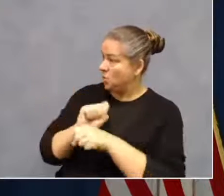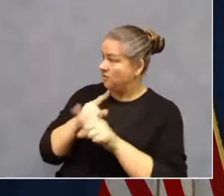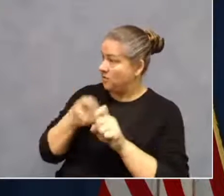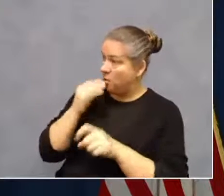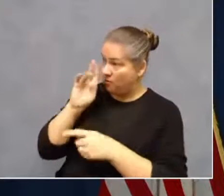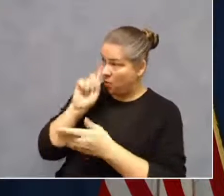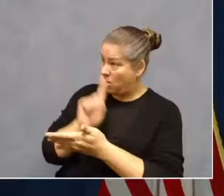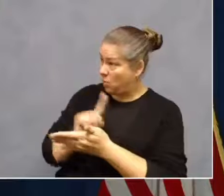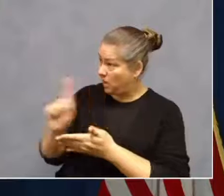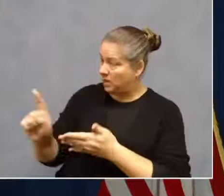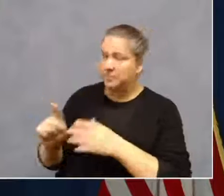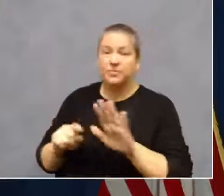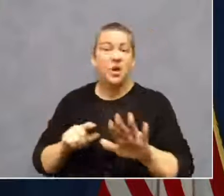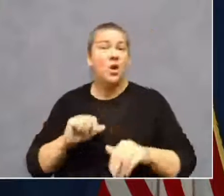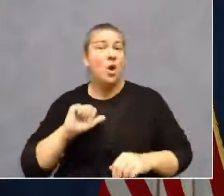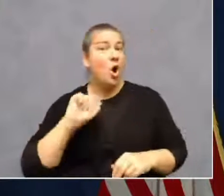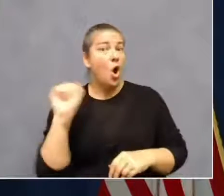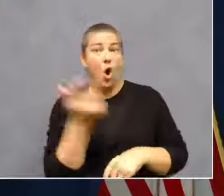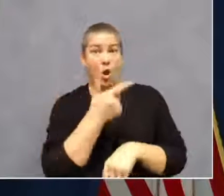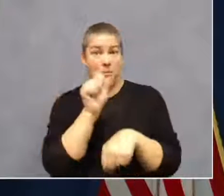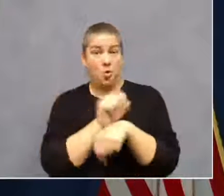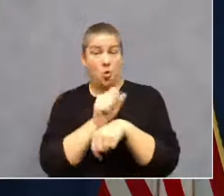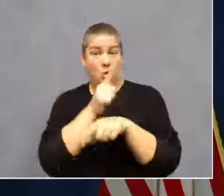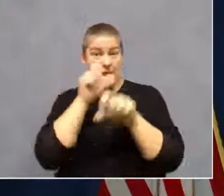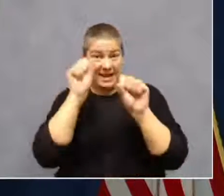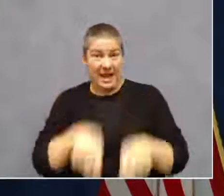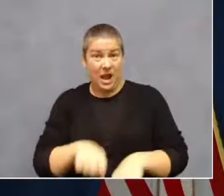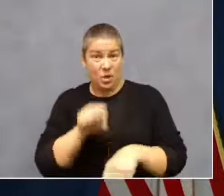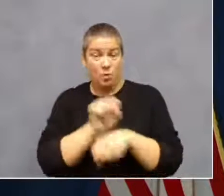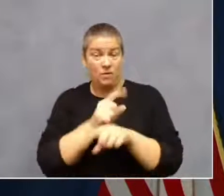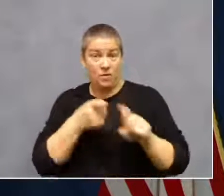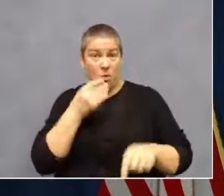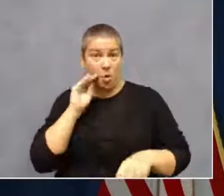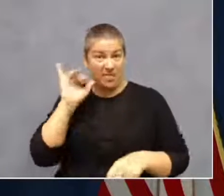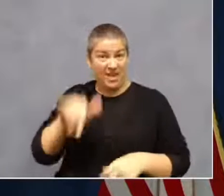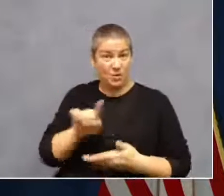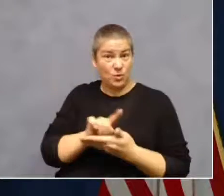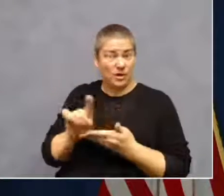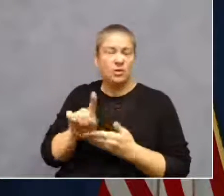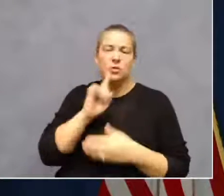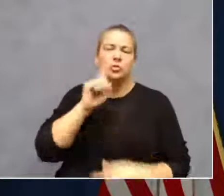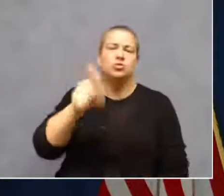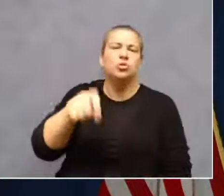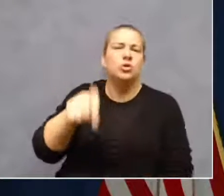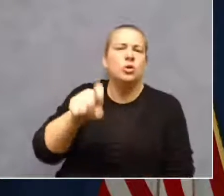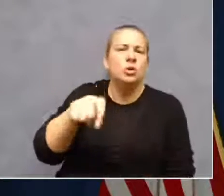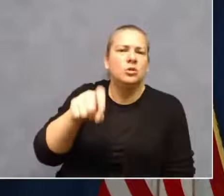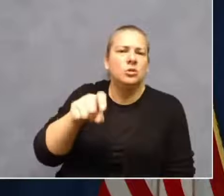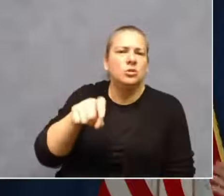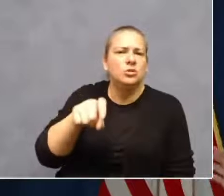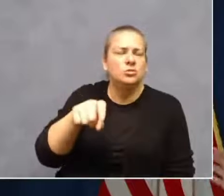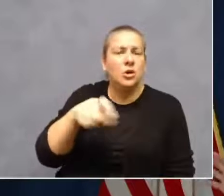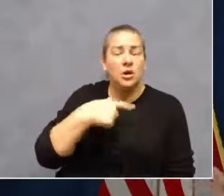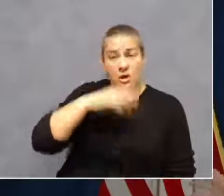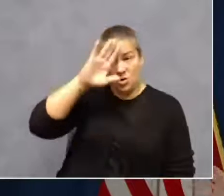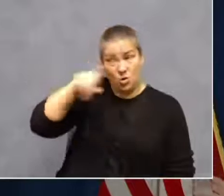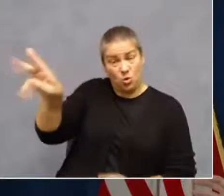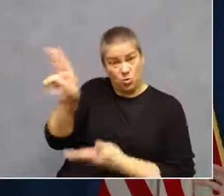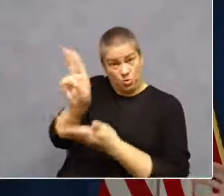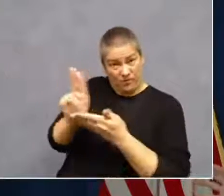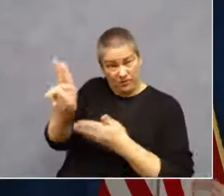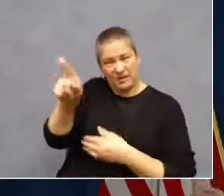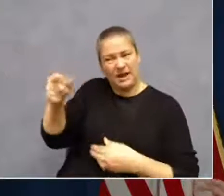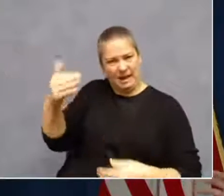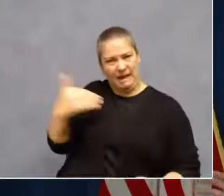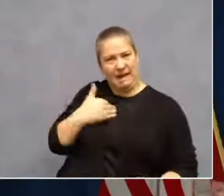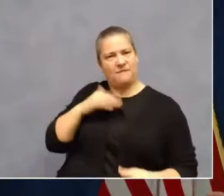every employee that can work from home during that week should. I know the universities have their own